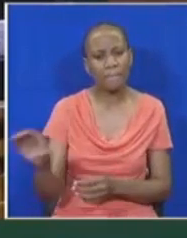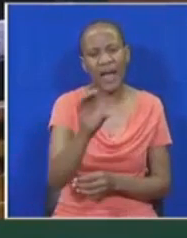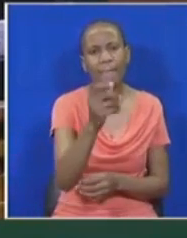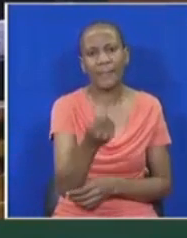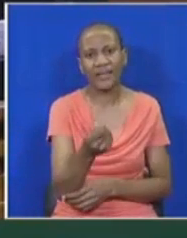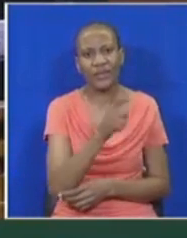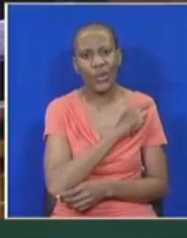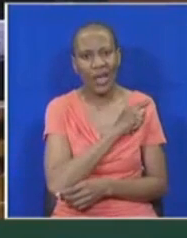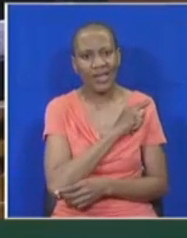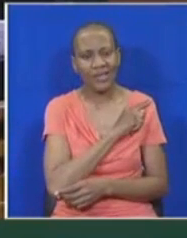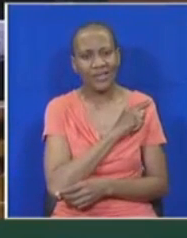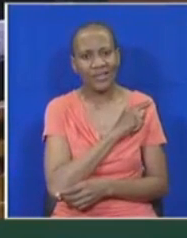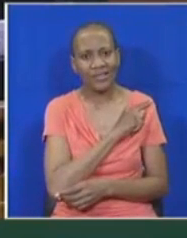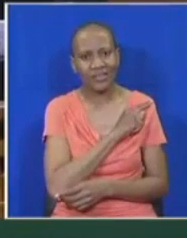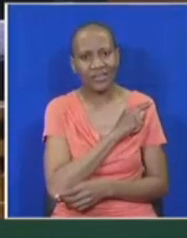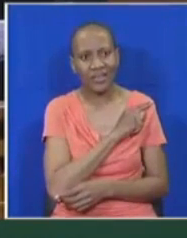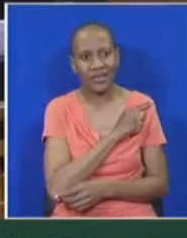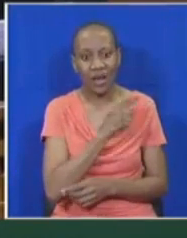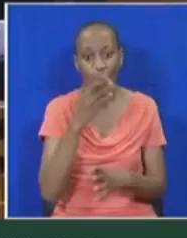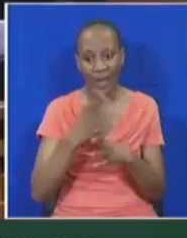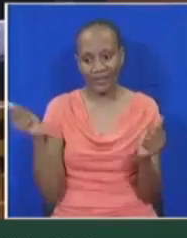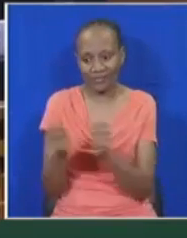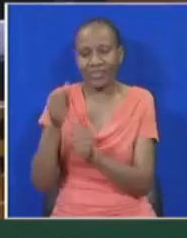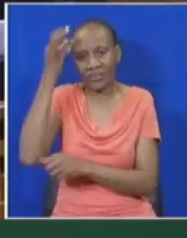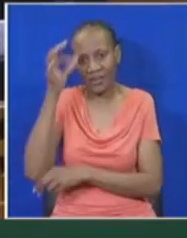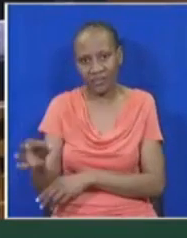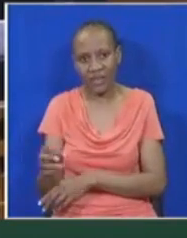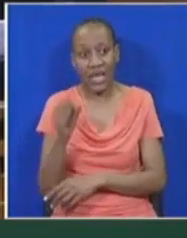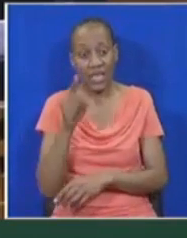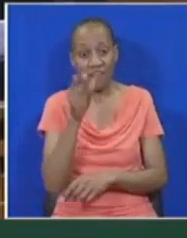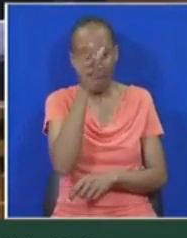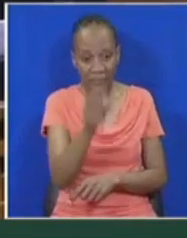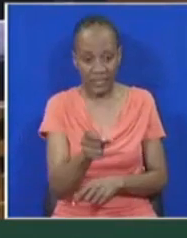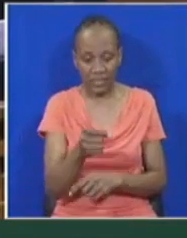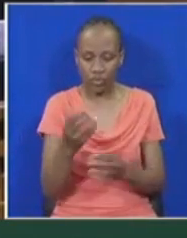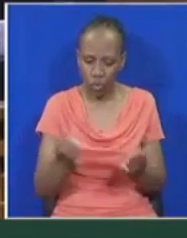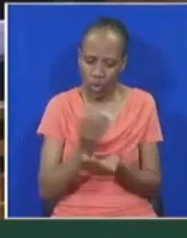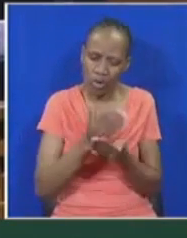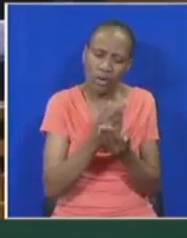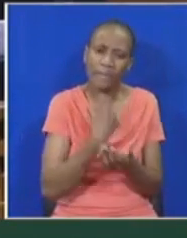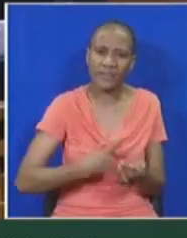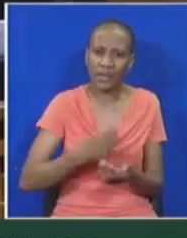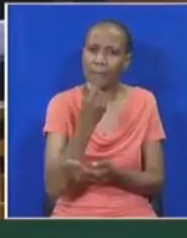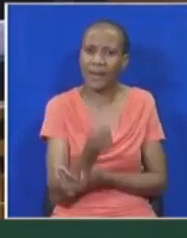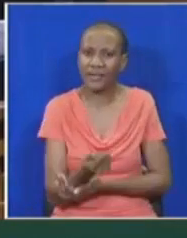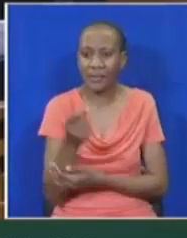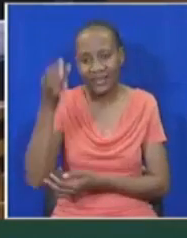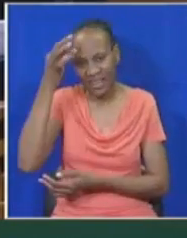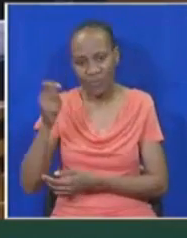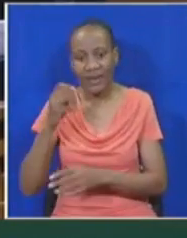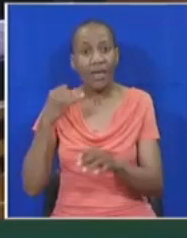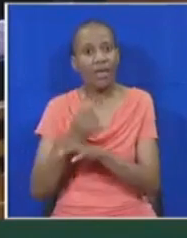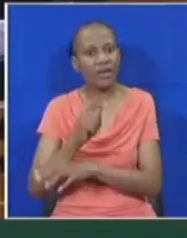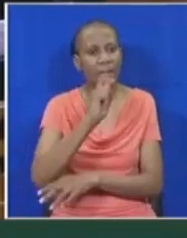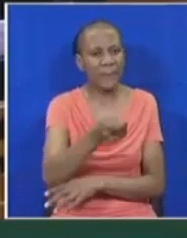they are high risk because they are dealing with the state. Even when they raise personal funding to implement services, the state doesn't pay them in time as